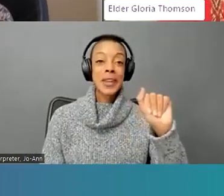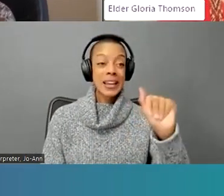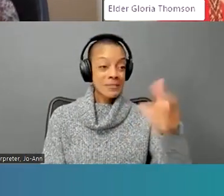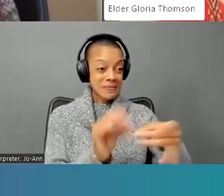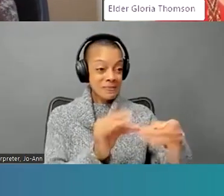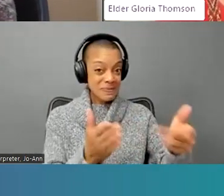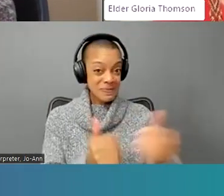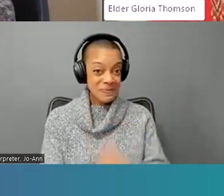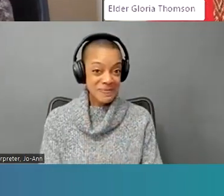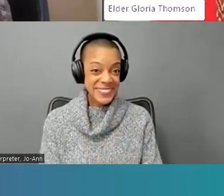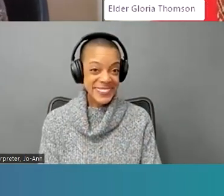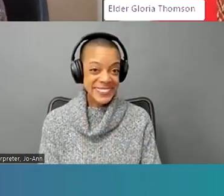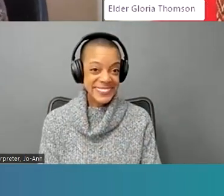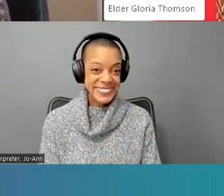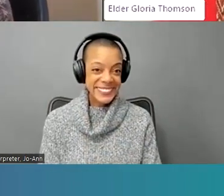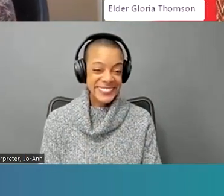Oh,